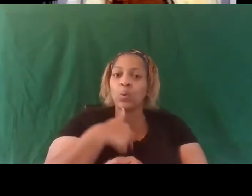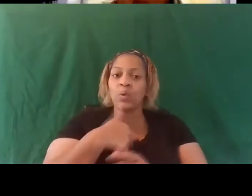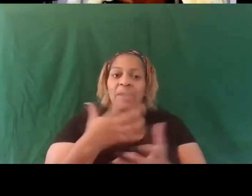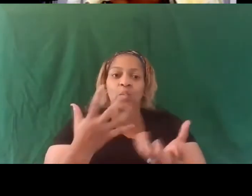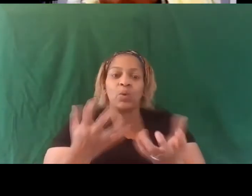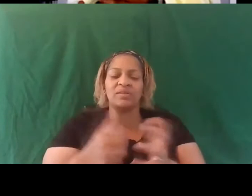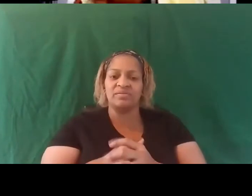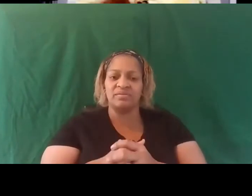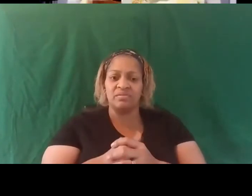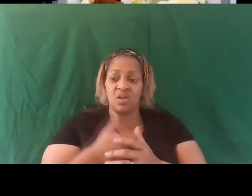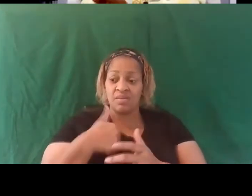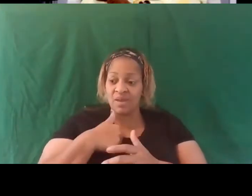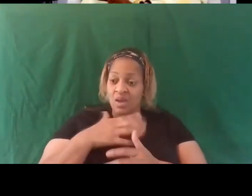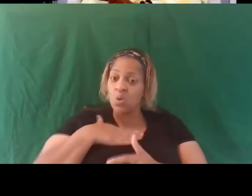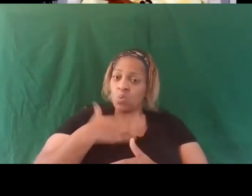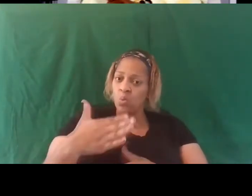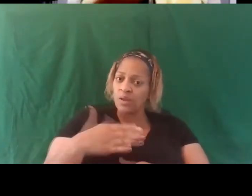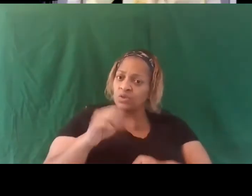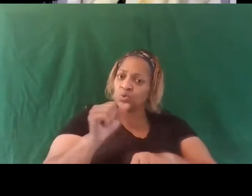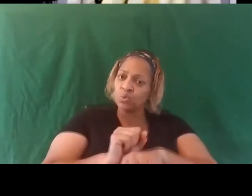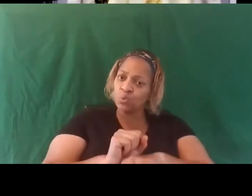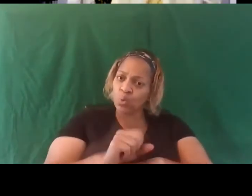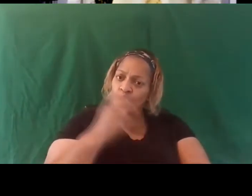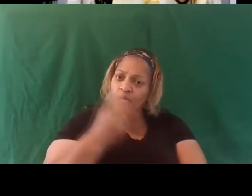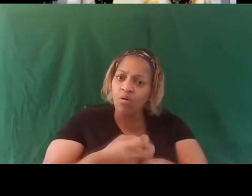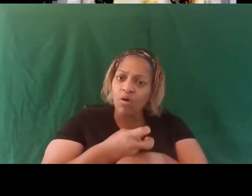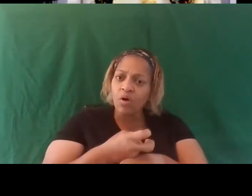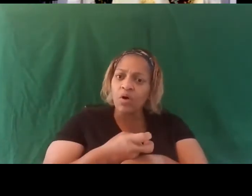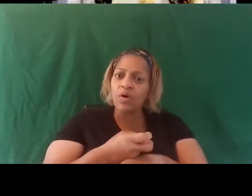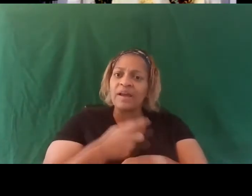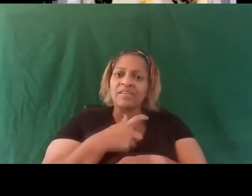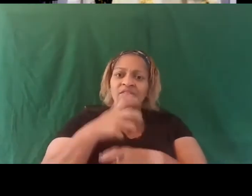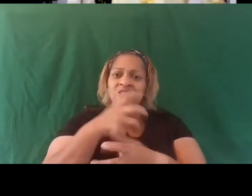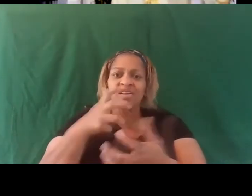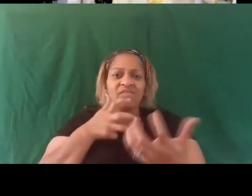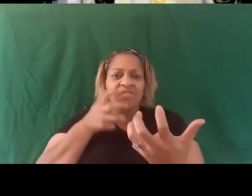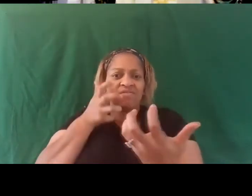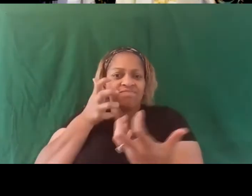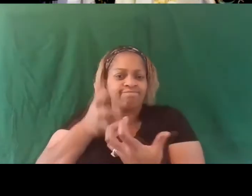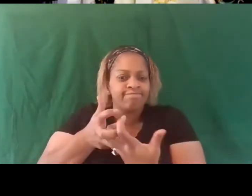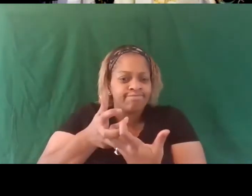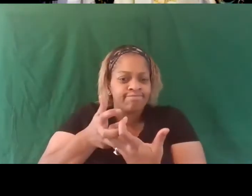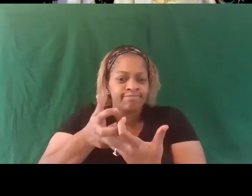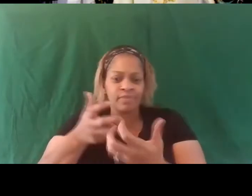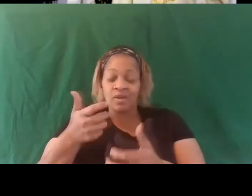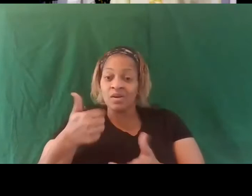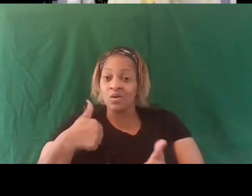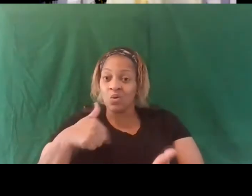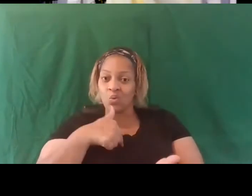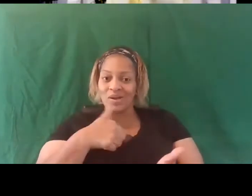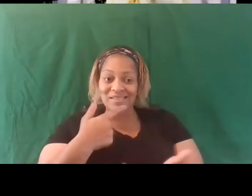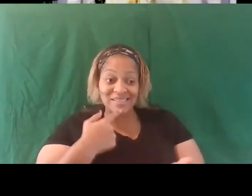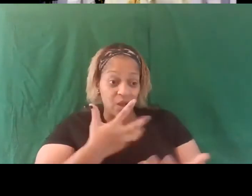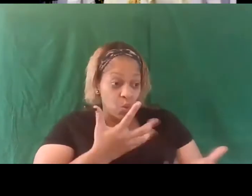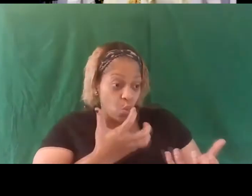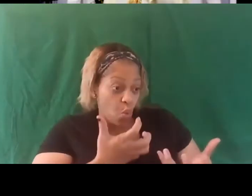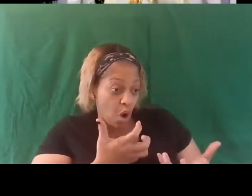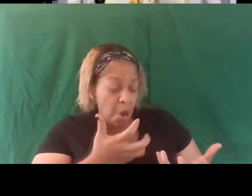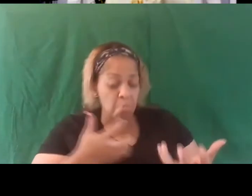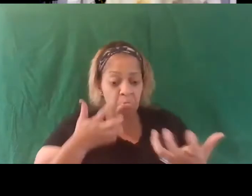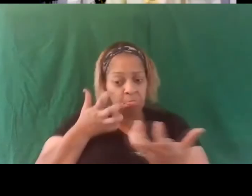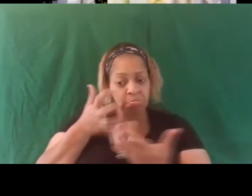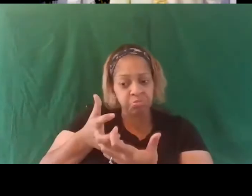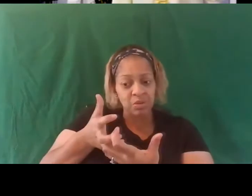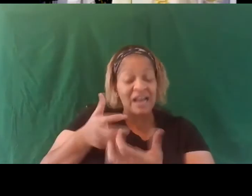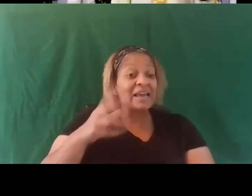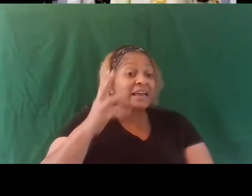to do the work to be in alignment with what I say I want, with what I'm experiencing,